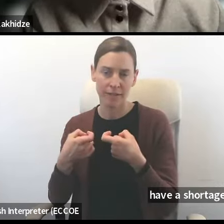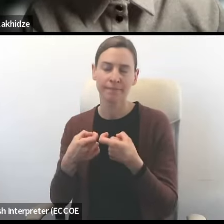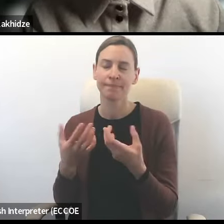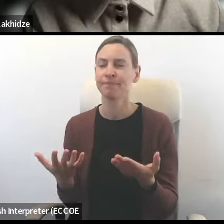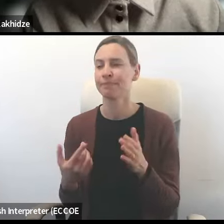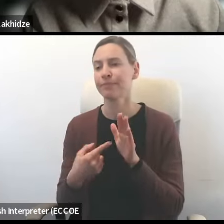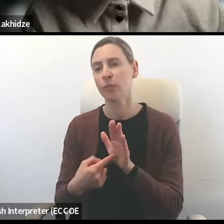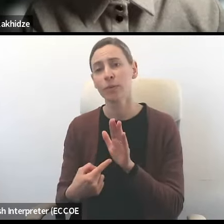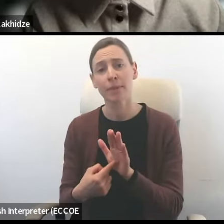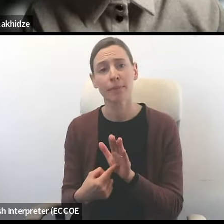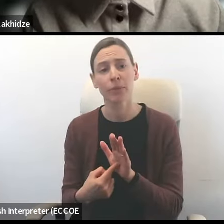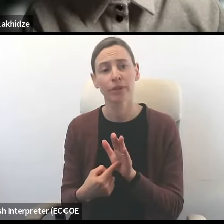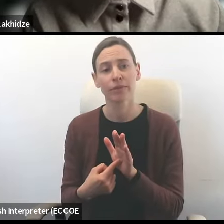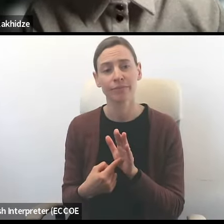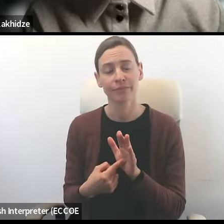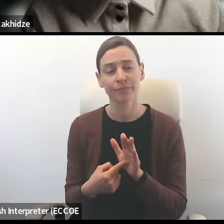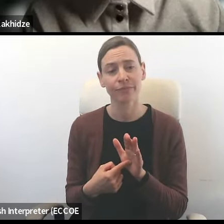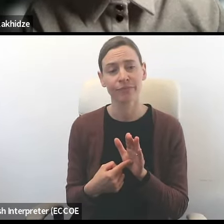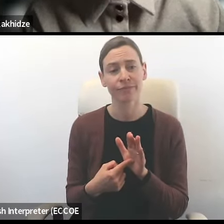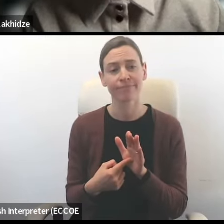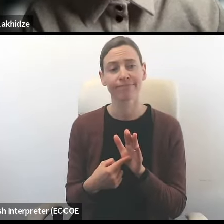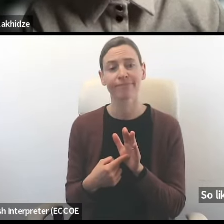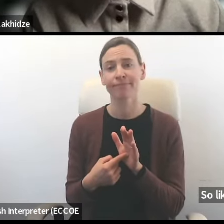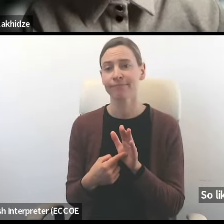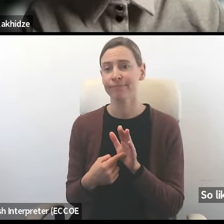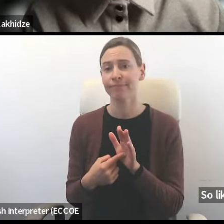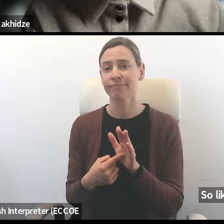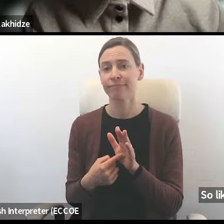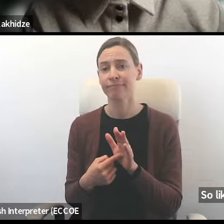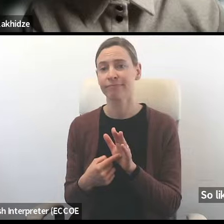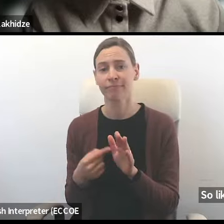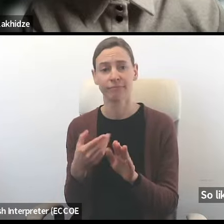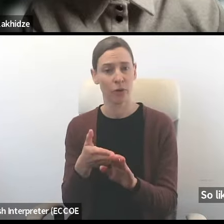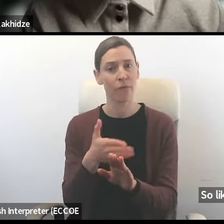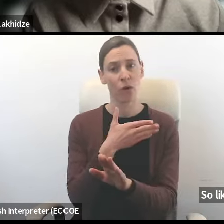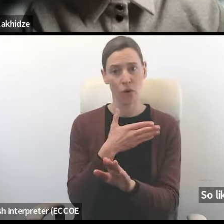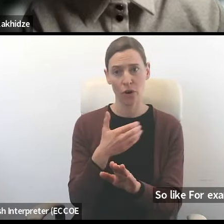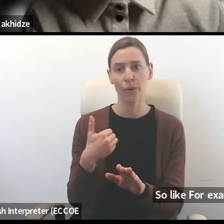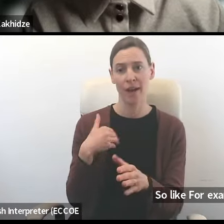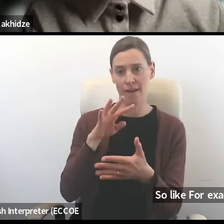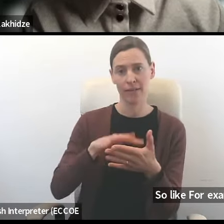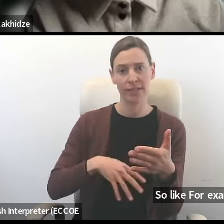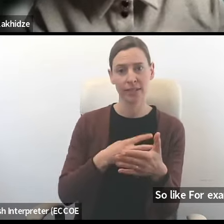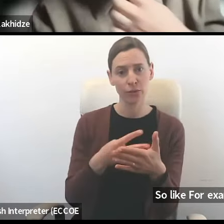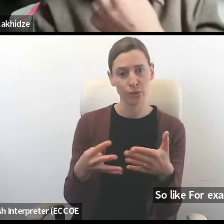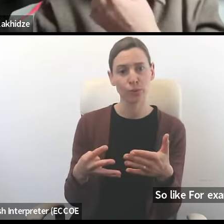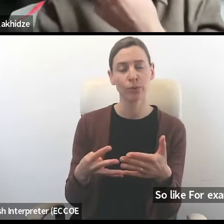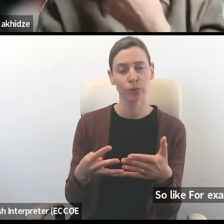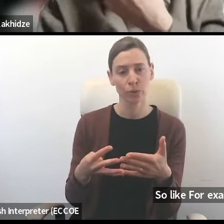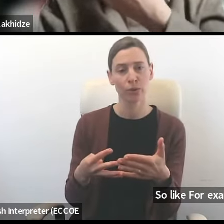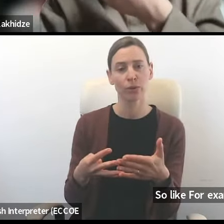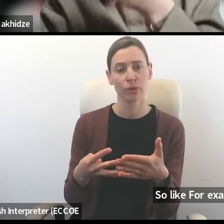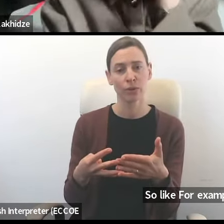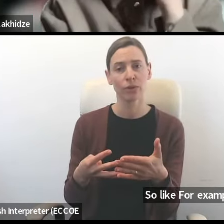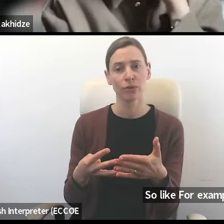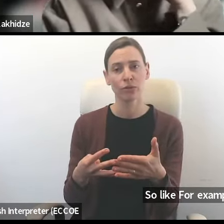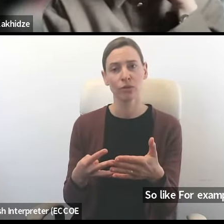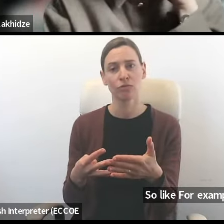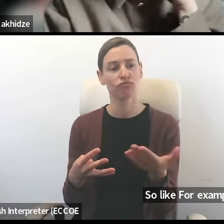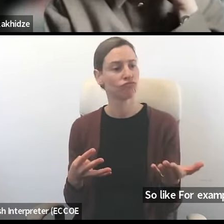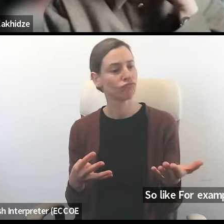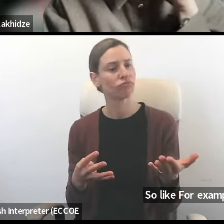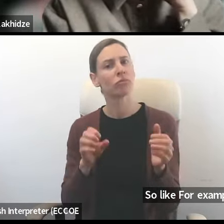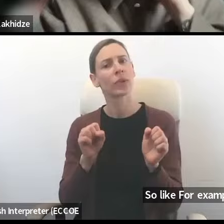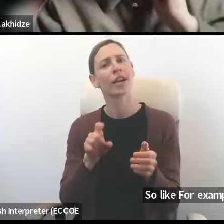for example, before there was a schedule, so we knew when we need to